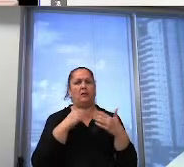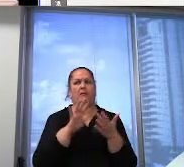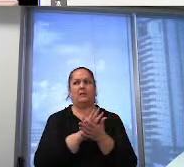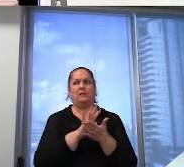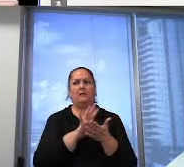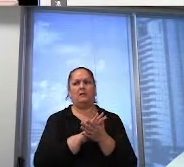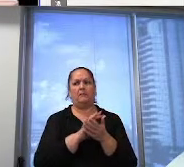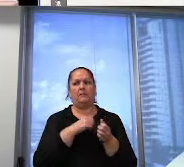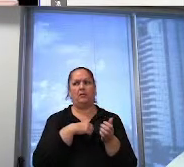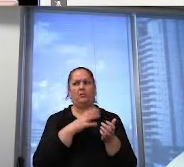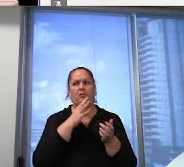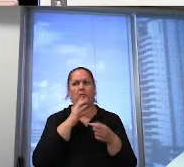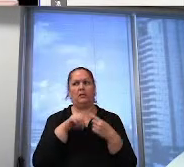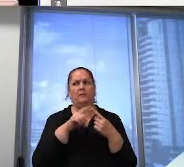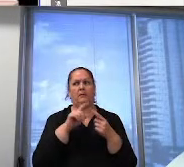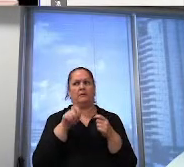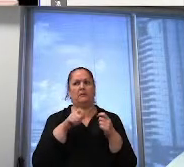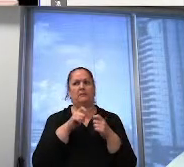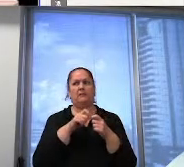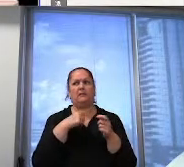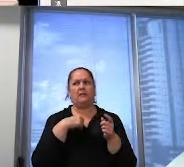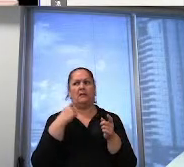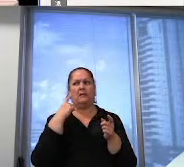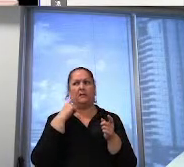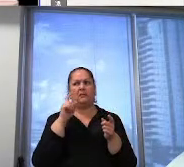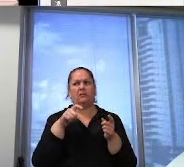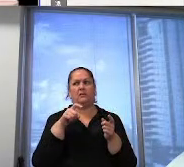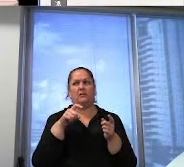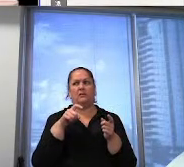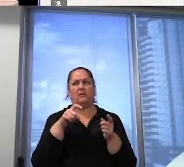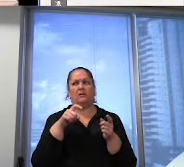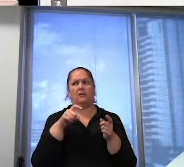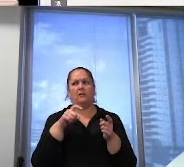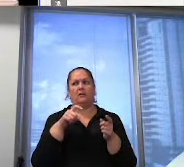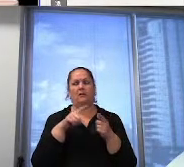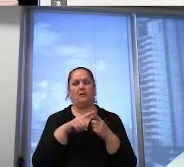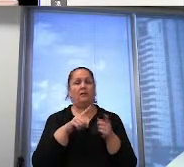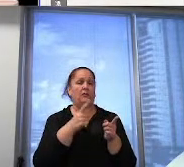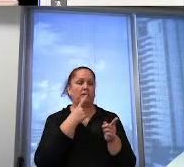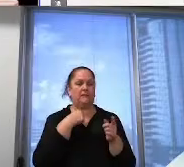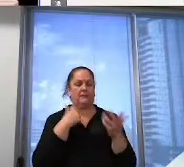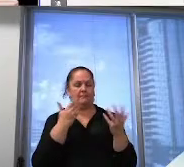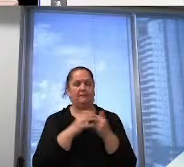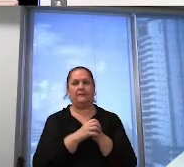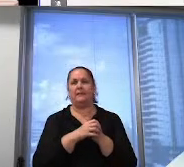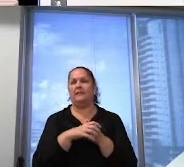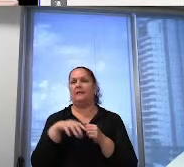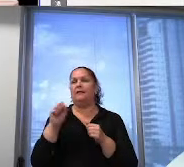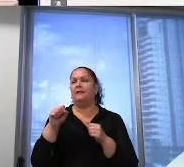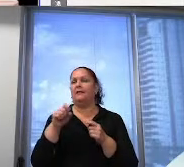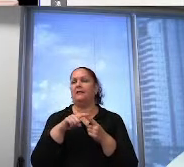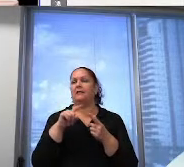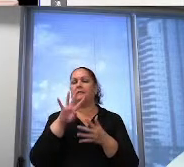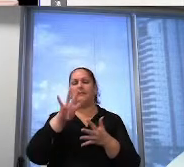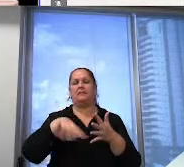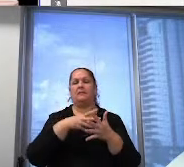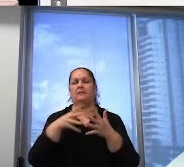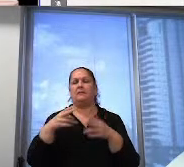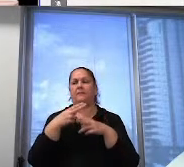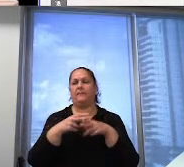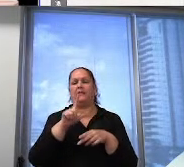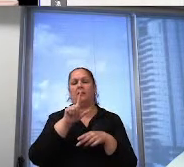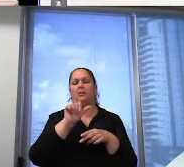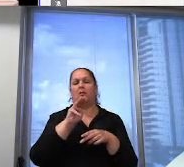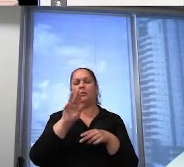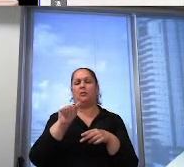witnesses have the document since you're talking about specifics. I think it should be you tell me. Yeah, this is a